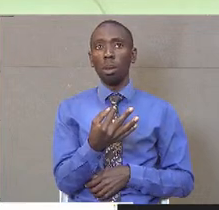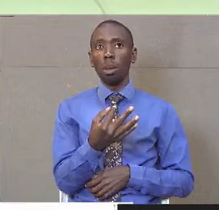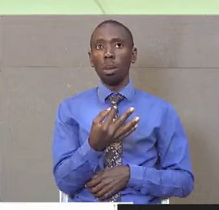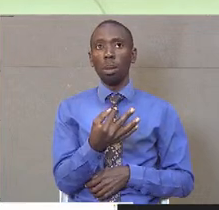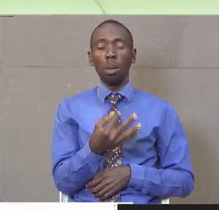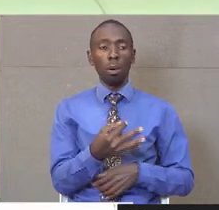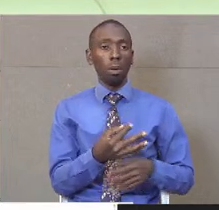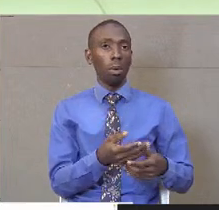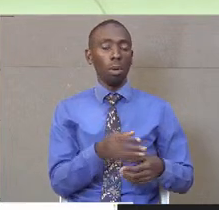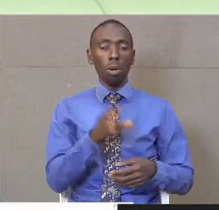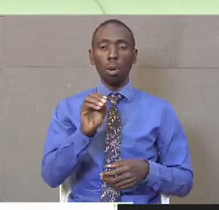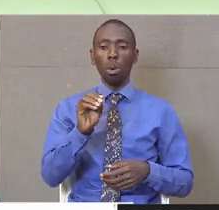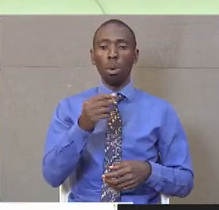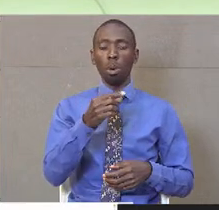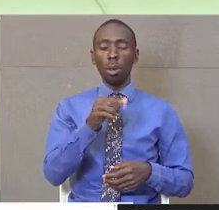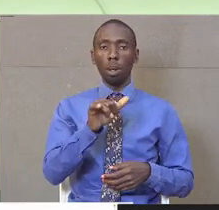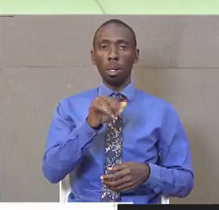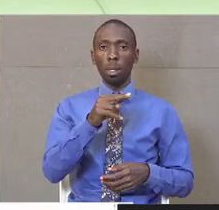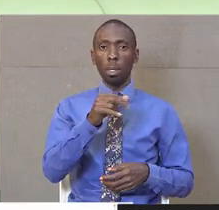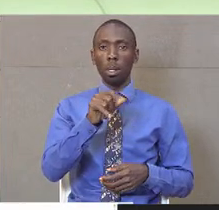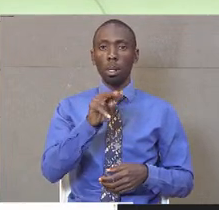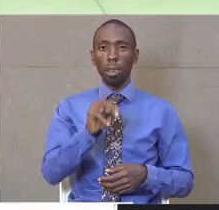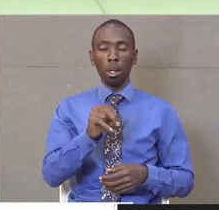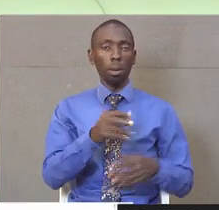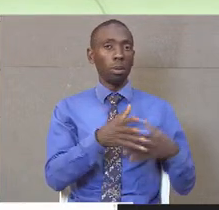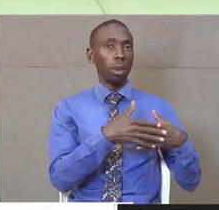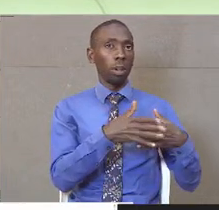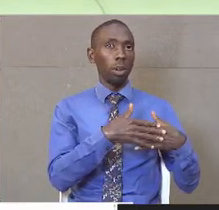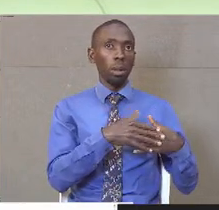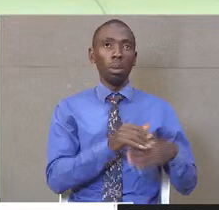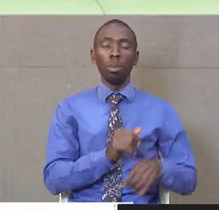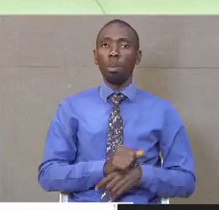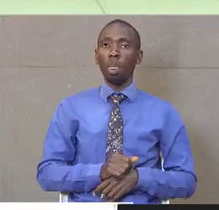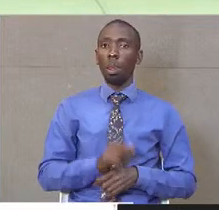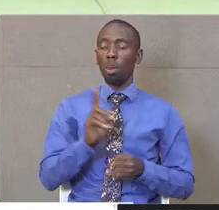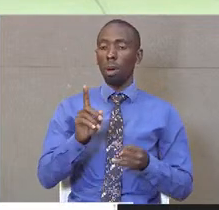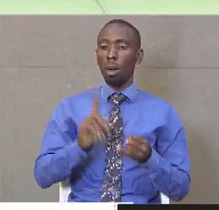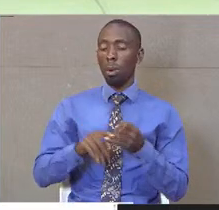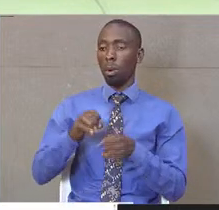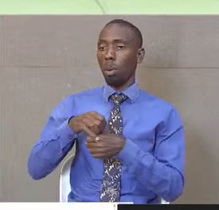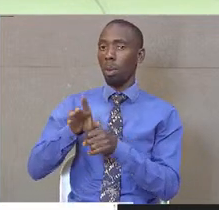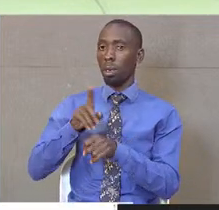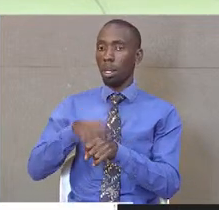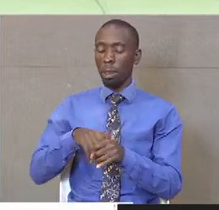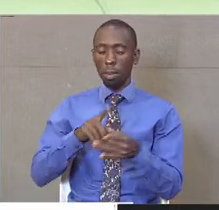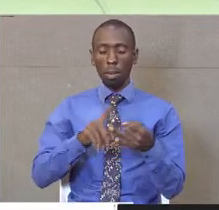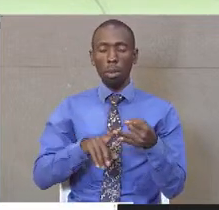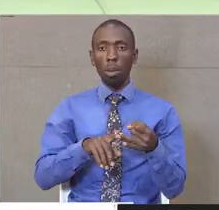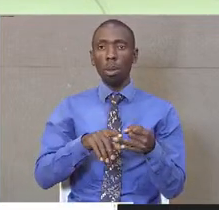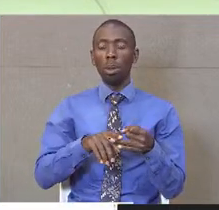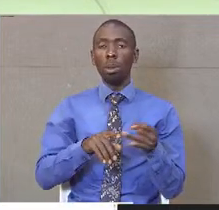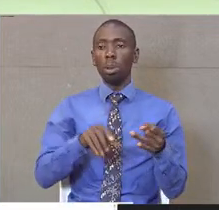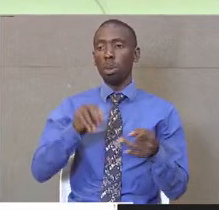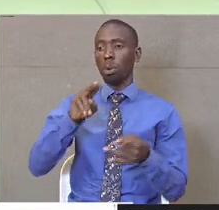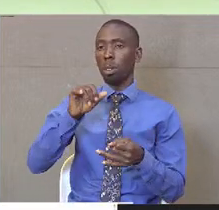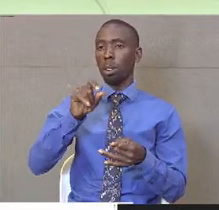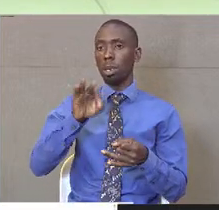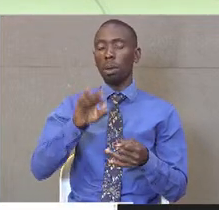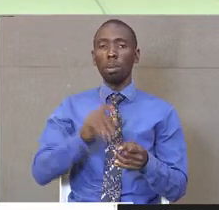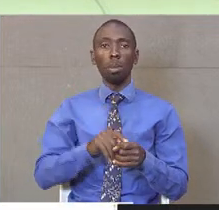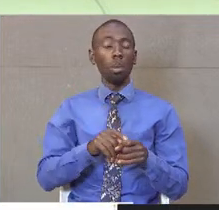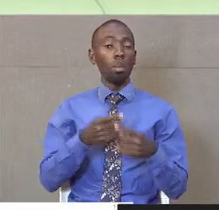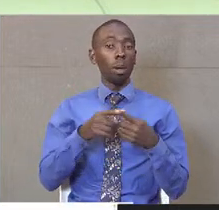times. The second oxygen plant was donated by UNICEF. Both are down. UPDF